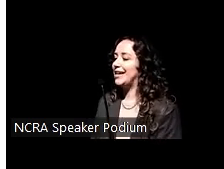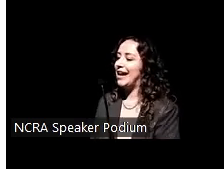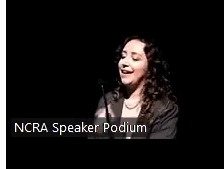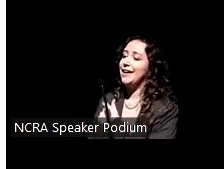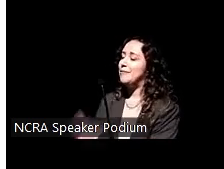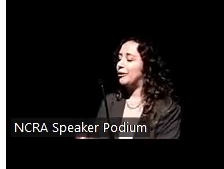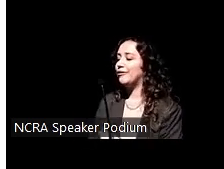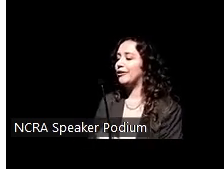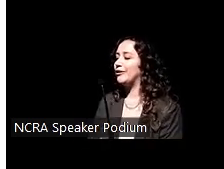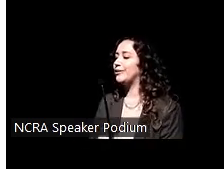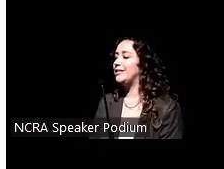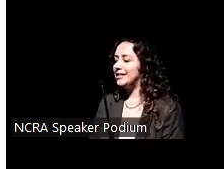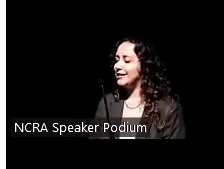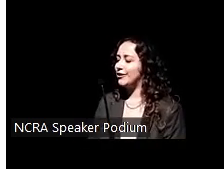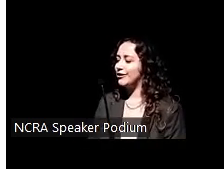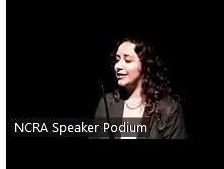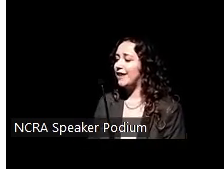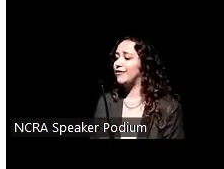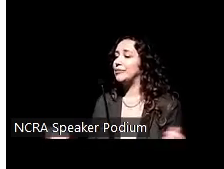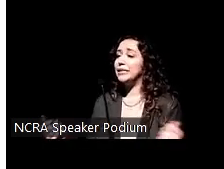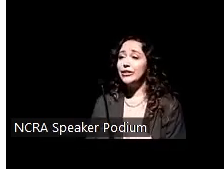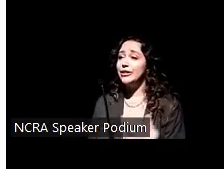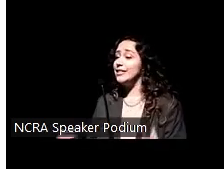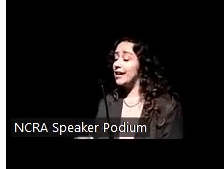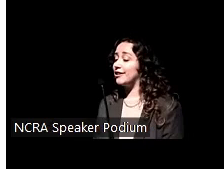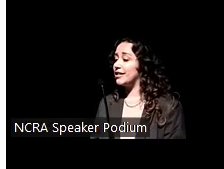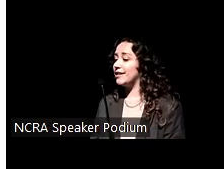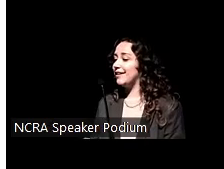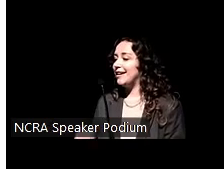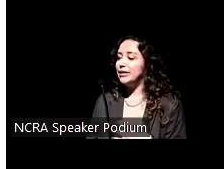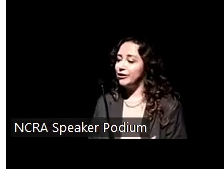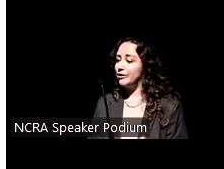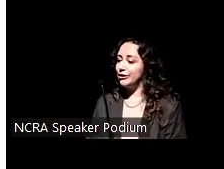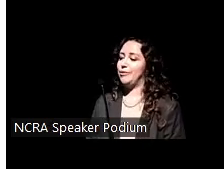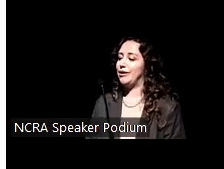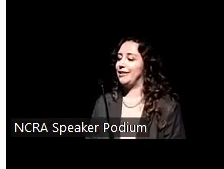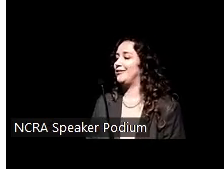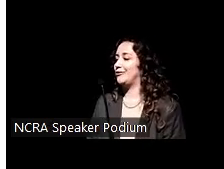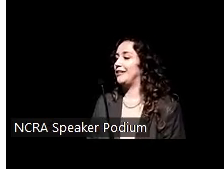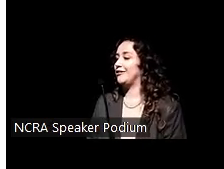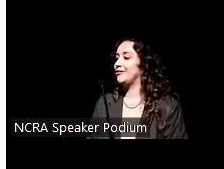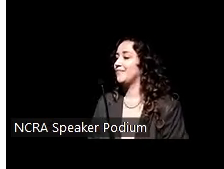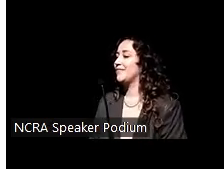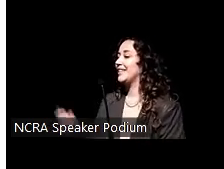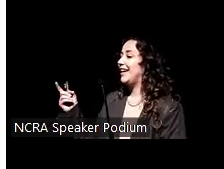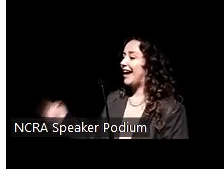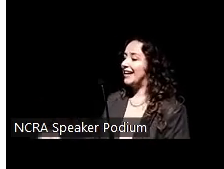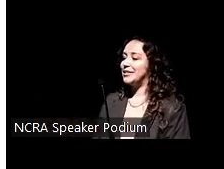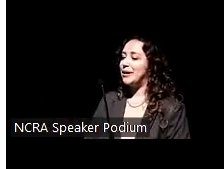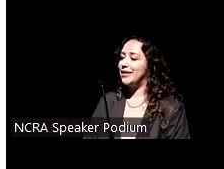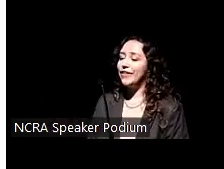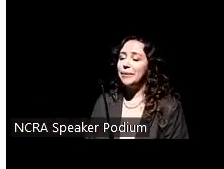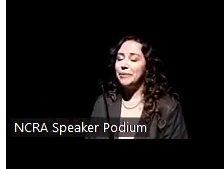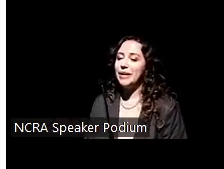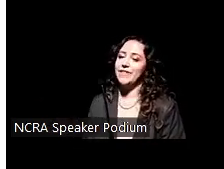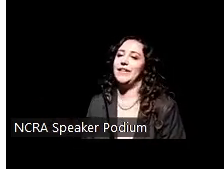covered today: building reuse, deconstruction, salvage, material selection, material reuse, markets, and storage. I talked